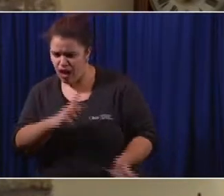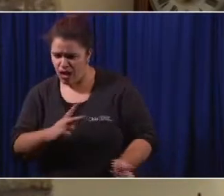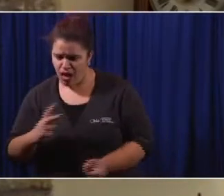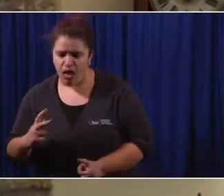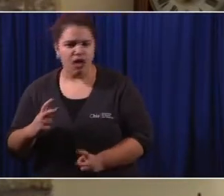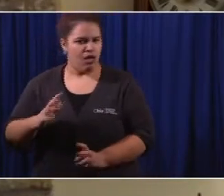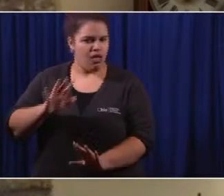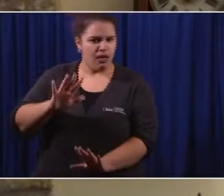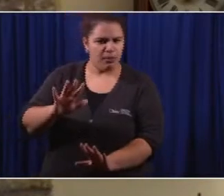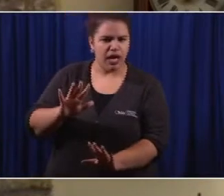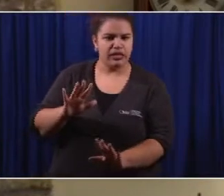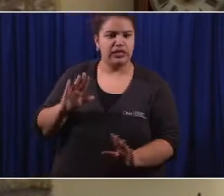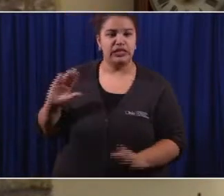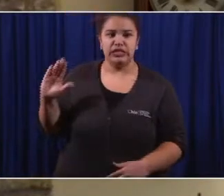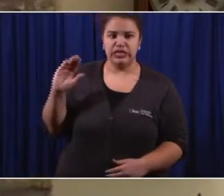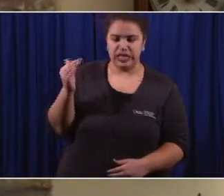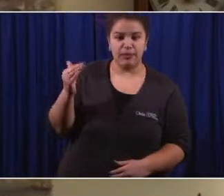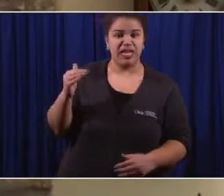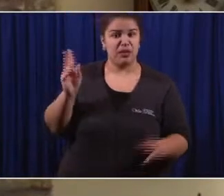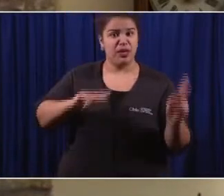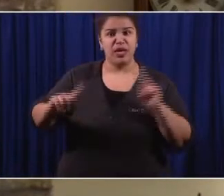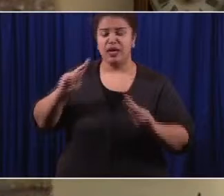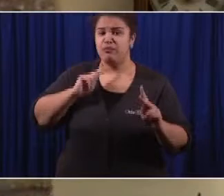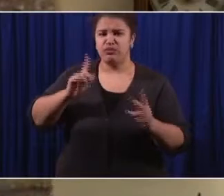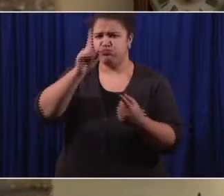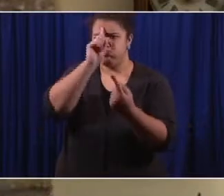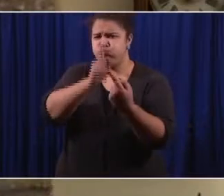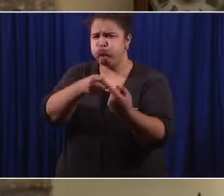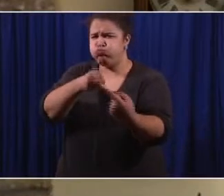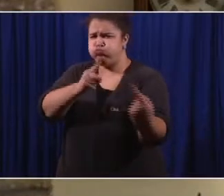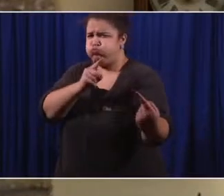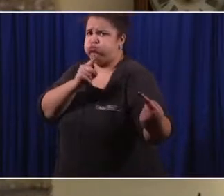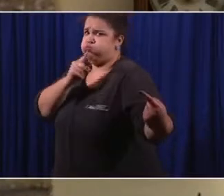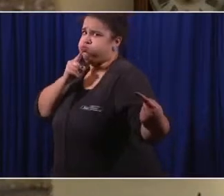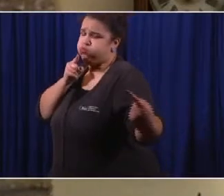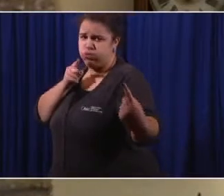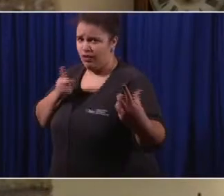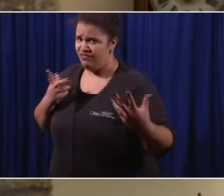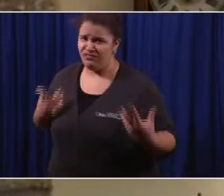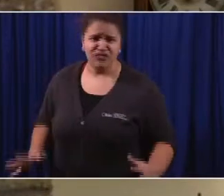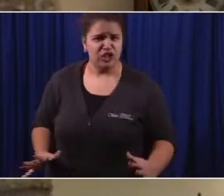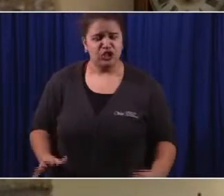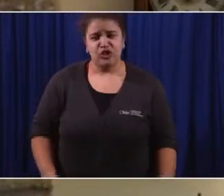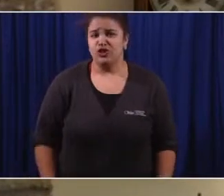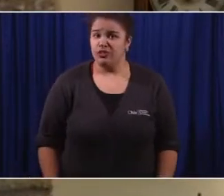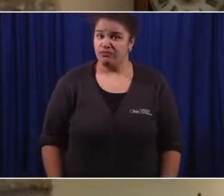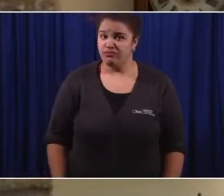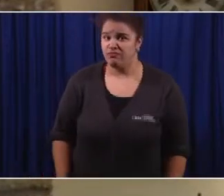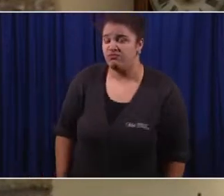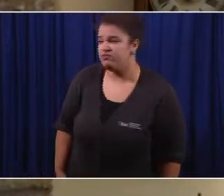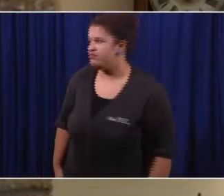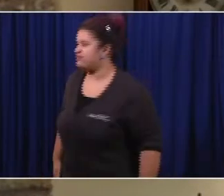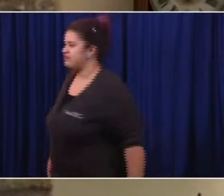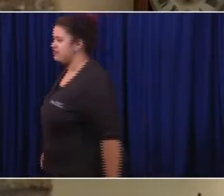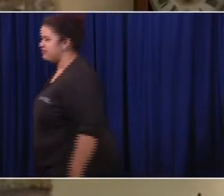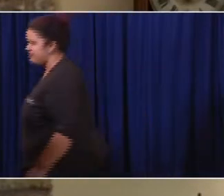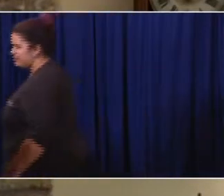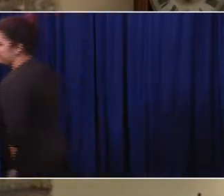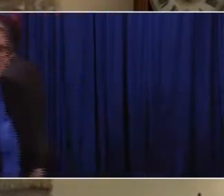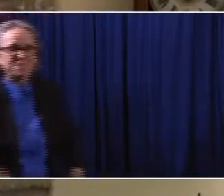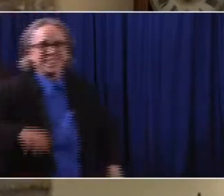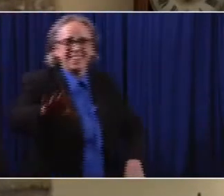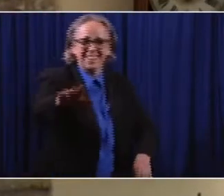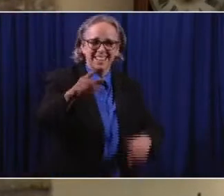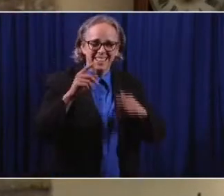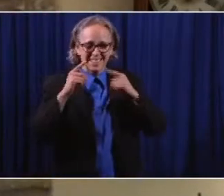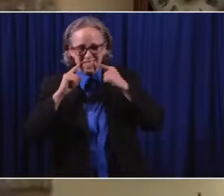are asking you to change directions? Well, Jack, as we would say in debate, just because I don't answer every one of your questions